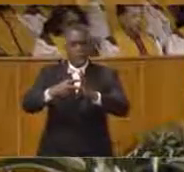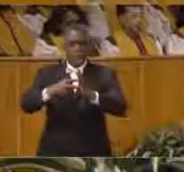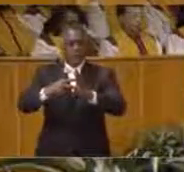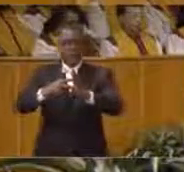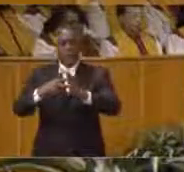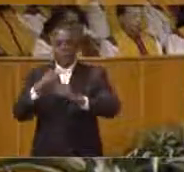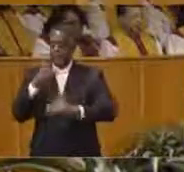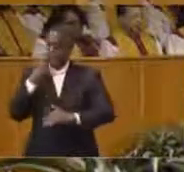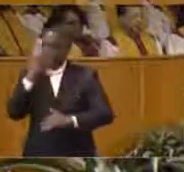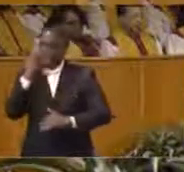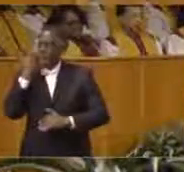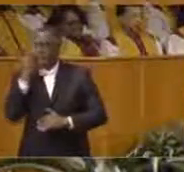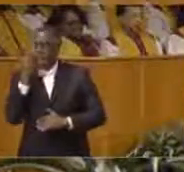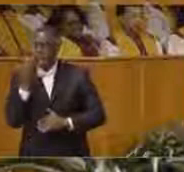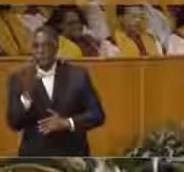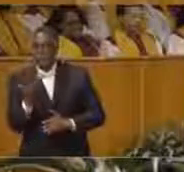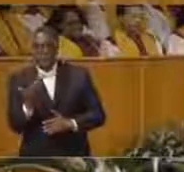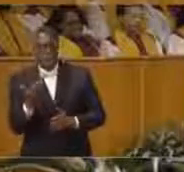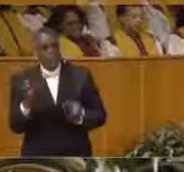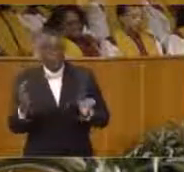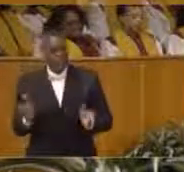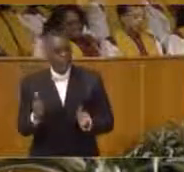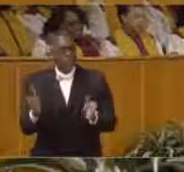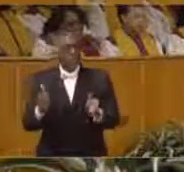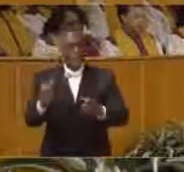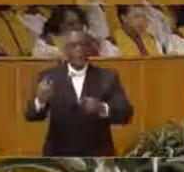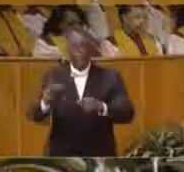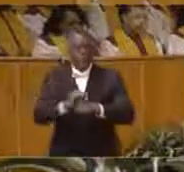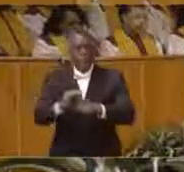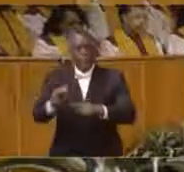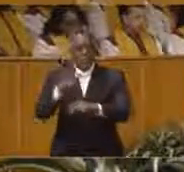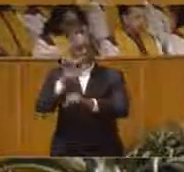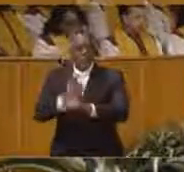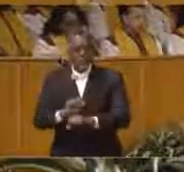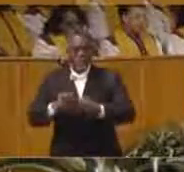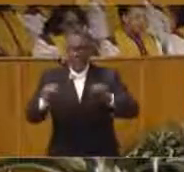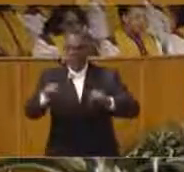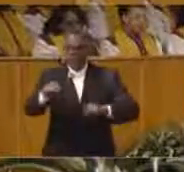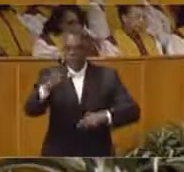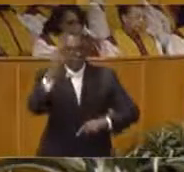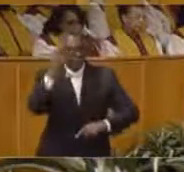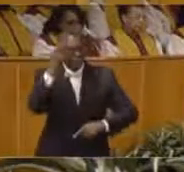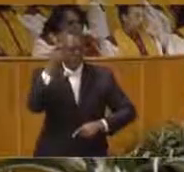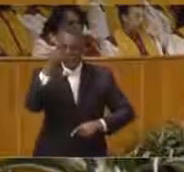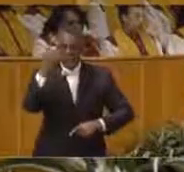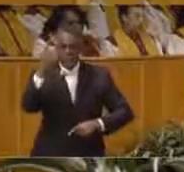Y'all, and it's a shame to be encouraged to practice something you don't understand.